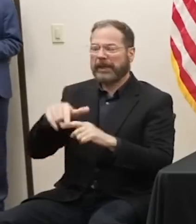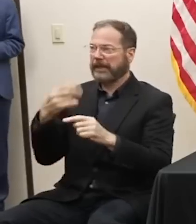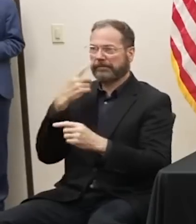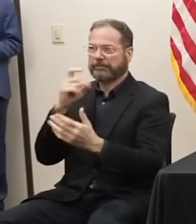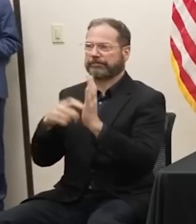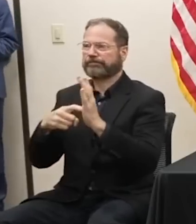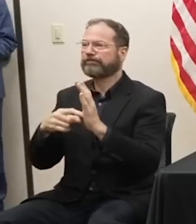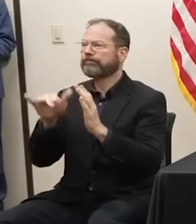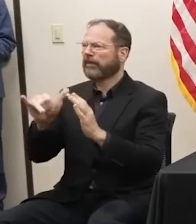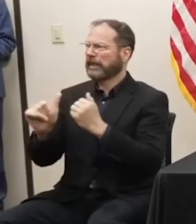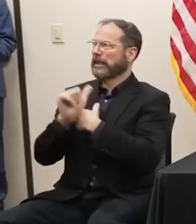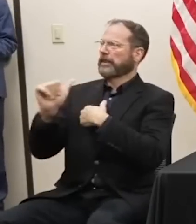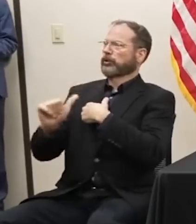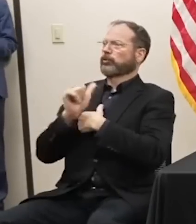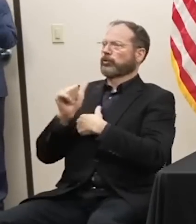hazard that's in front of you.